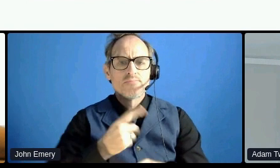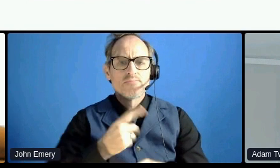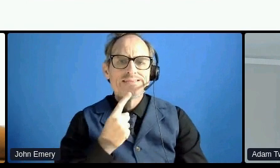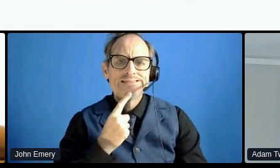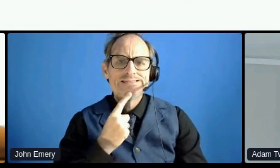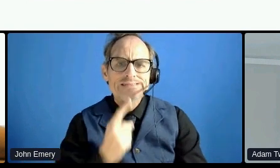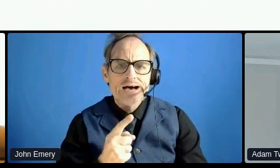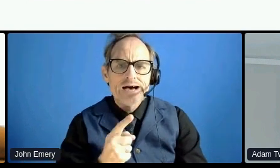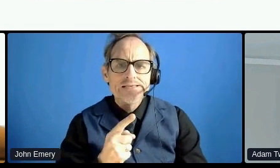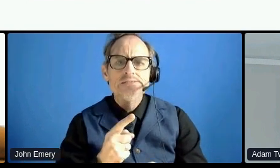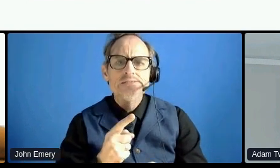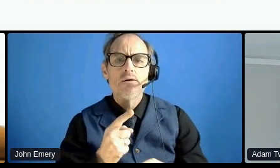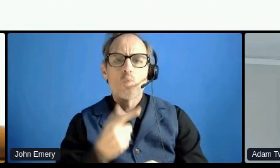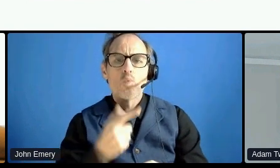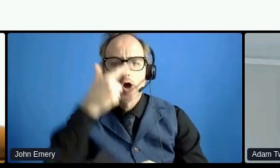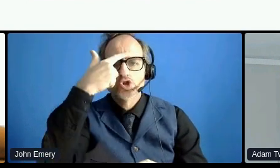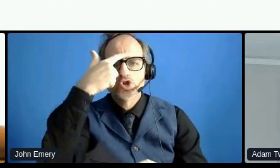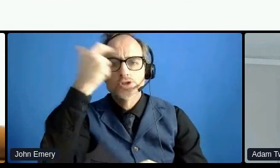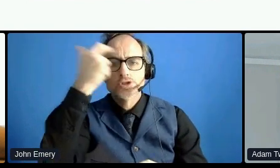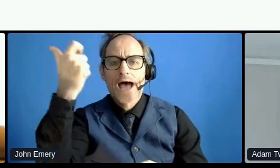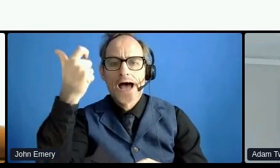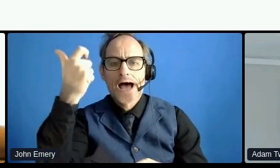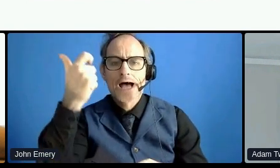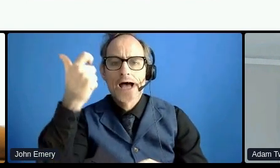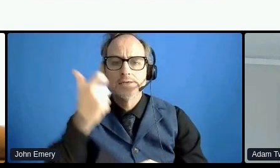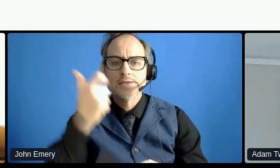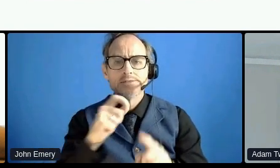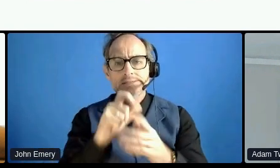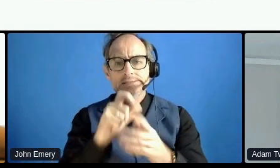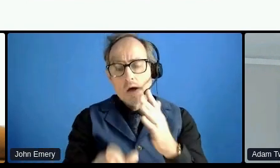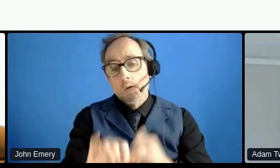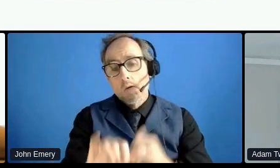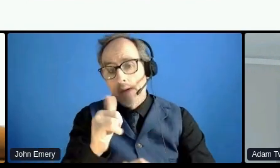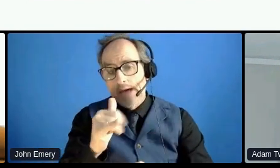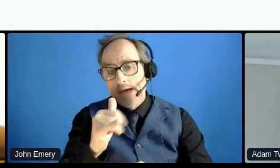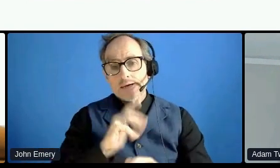people may need adjustments, but rely on them to tell us what and why it's needed.